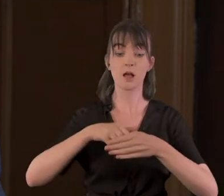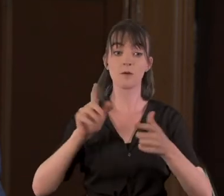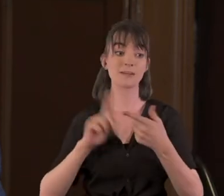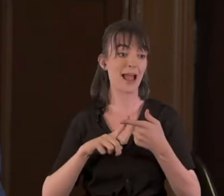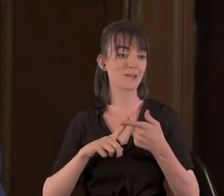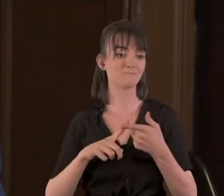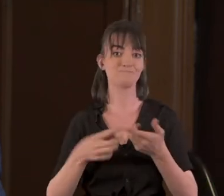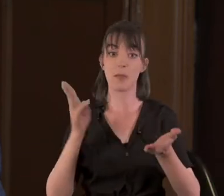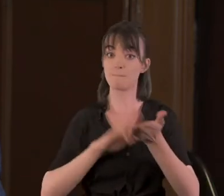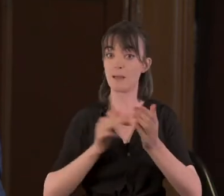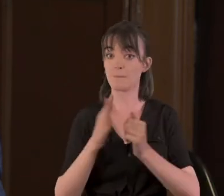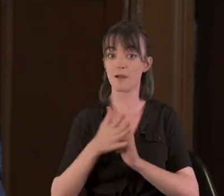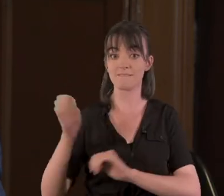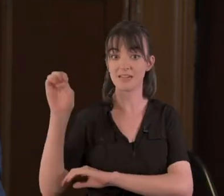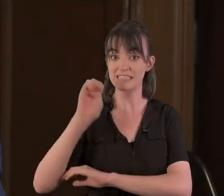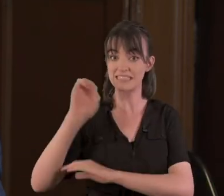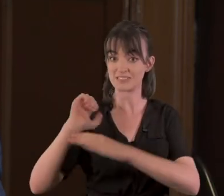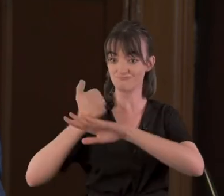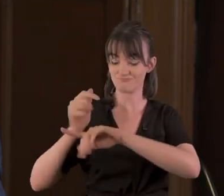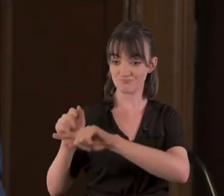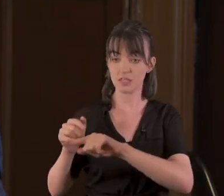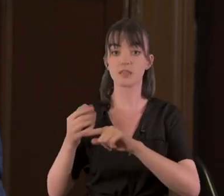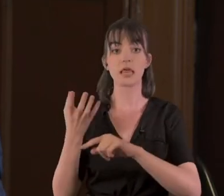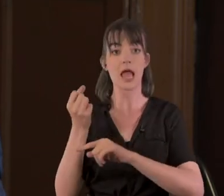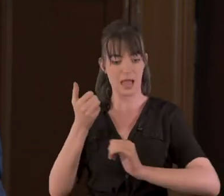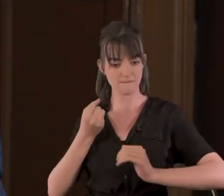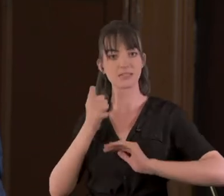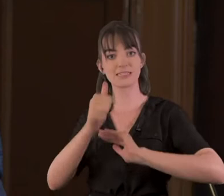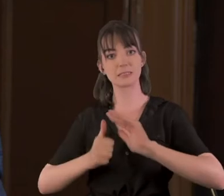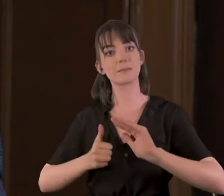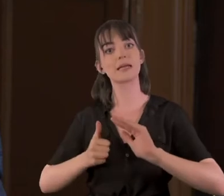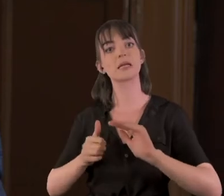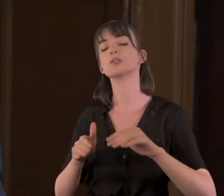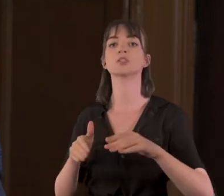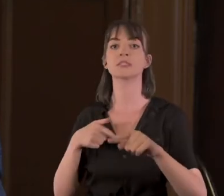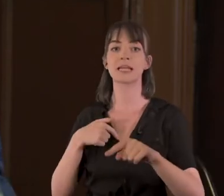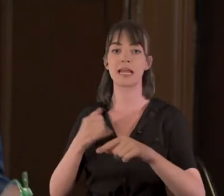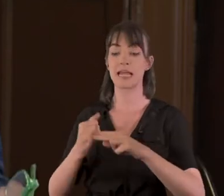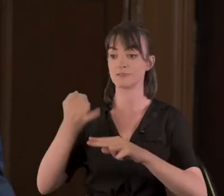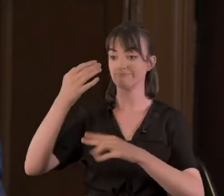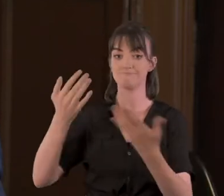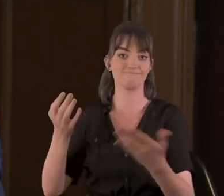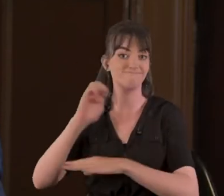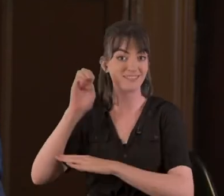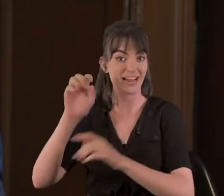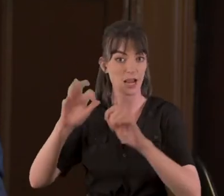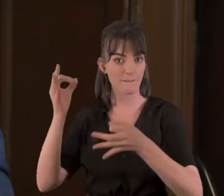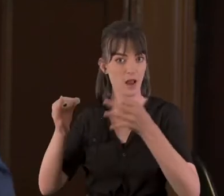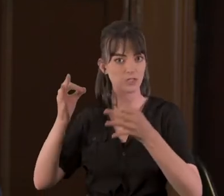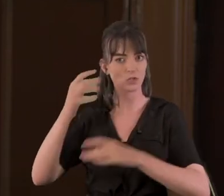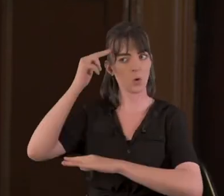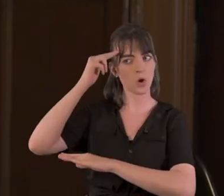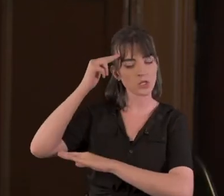member of the British establishment, who had experience of being in a British cabinet and so would understand the mentality of